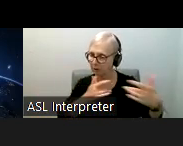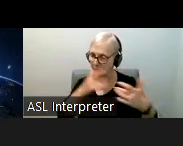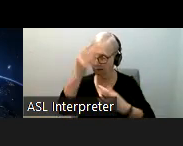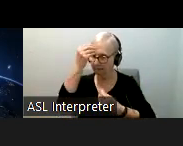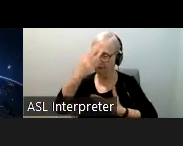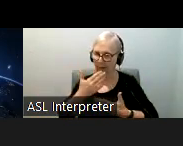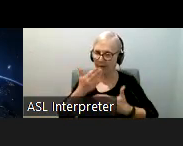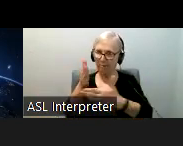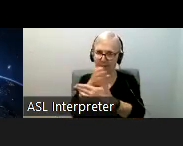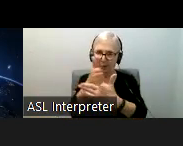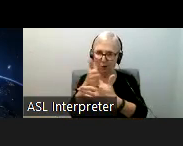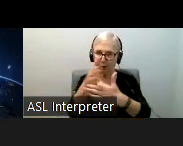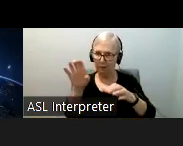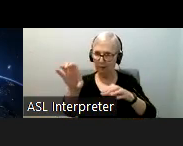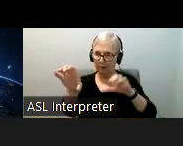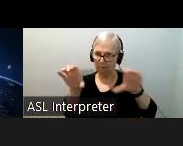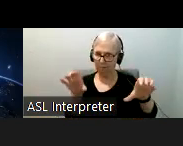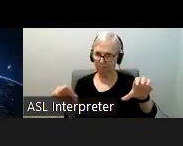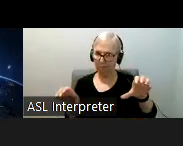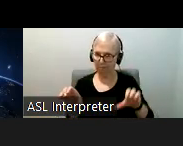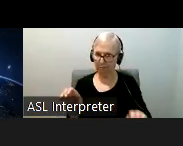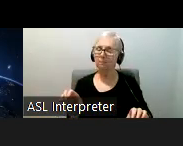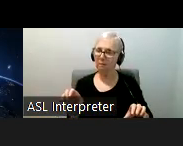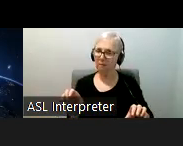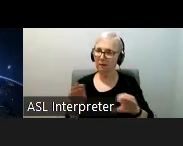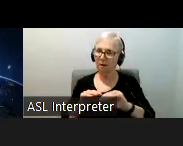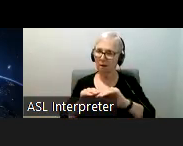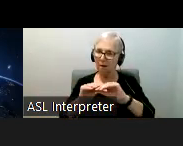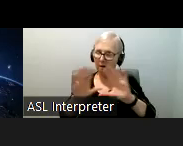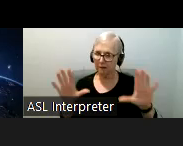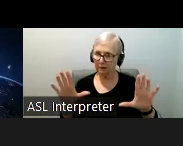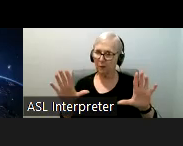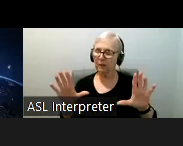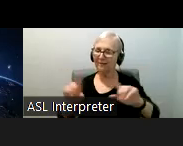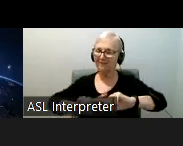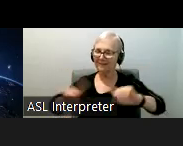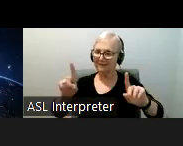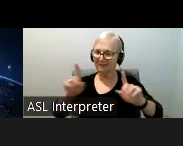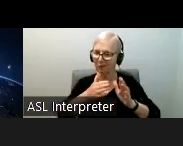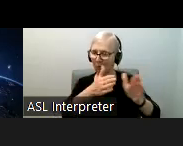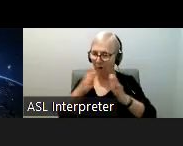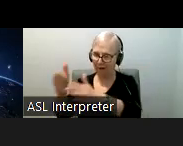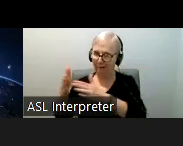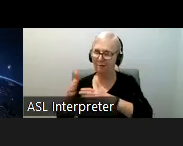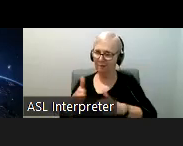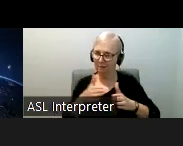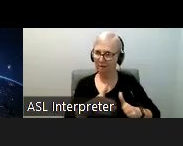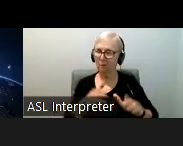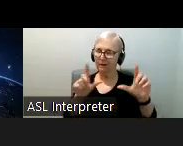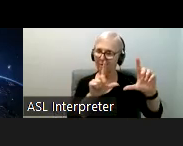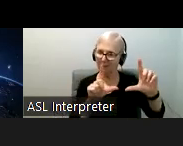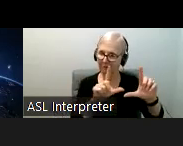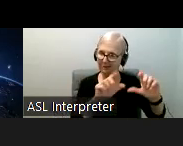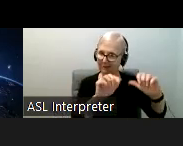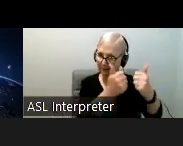different segments. And part of that, I mean, obviously, we have a lot of different ways that we do that. We have licensed agencies,